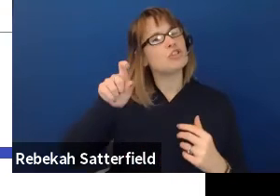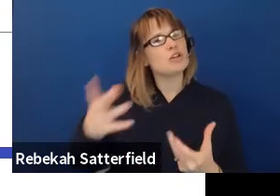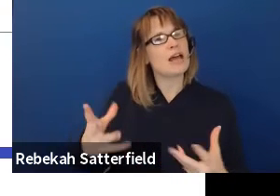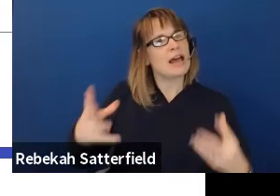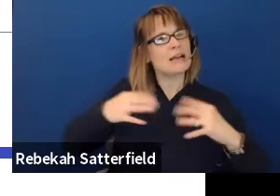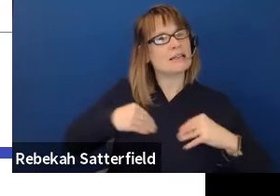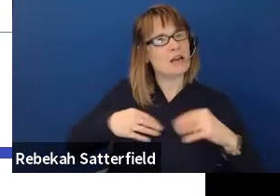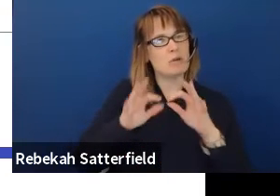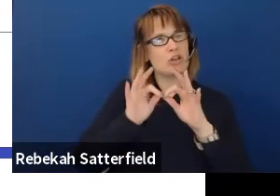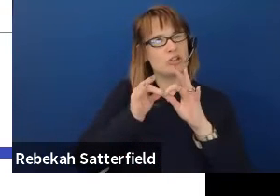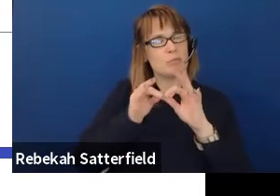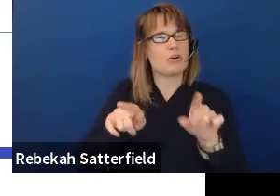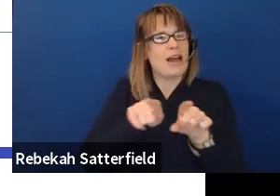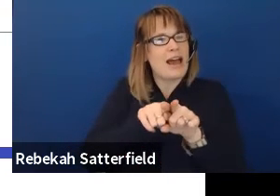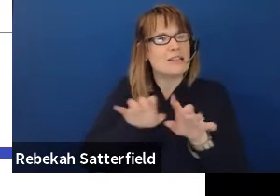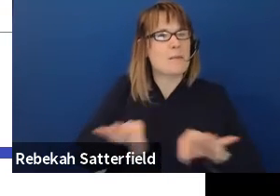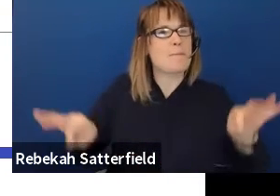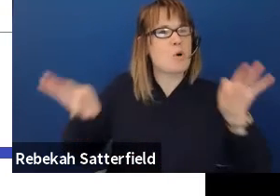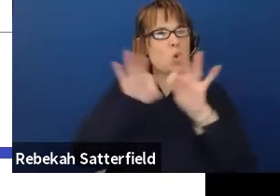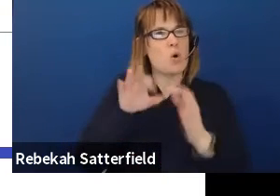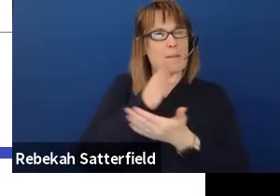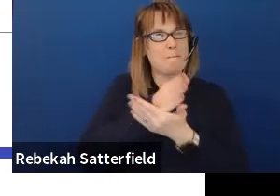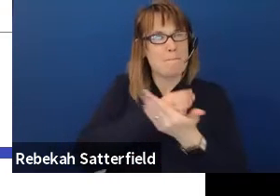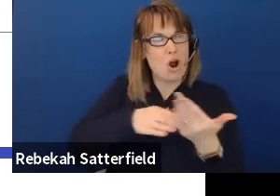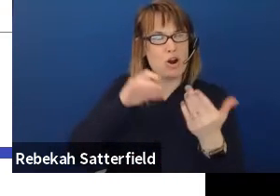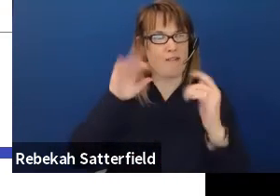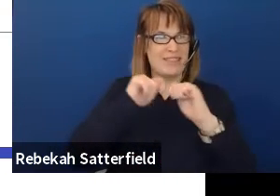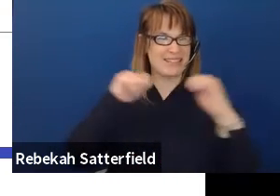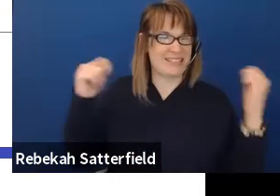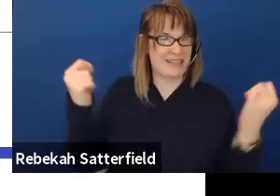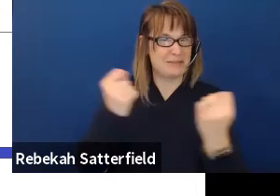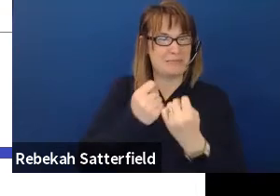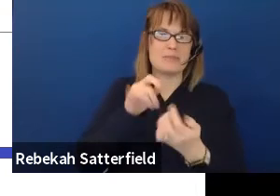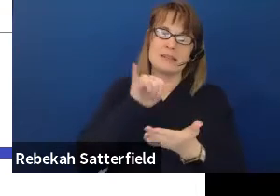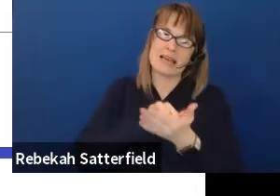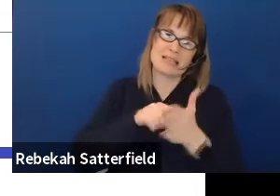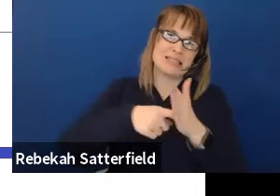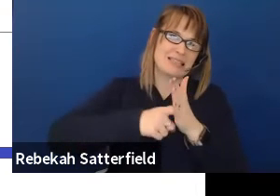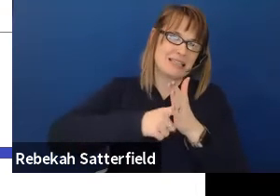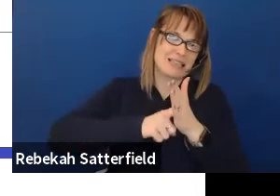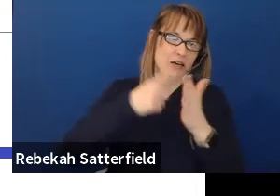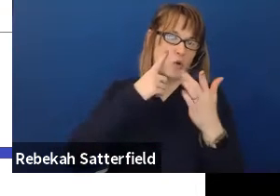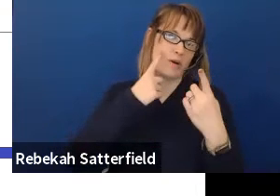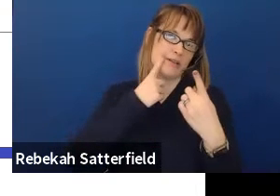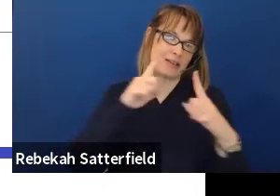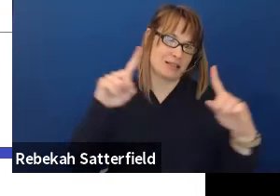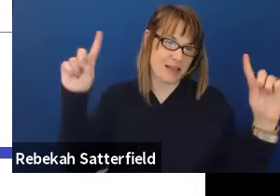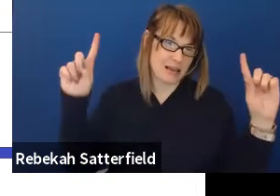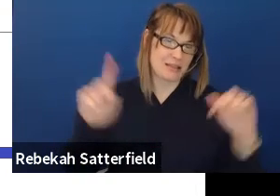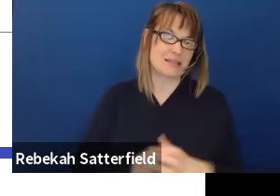part of the care team is key to a successful relationship between the care provider and their LEP